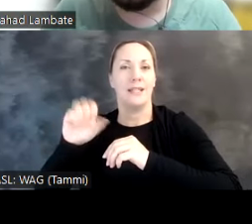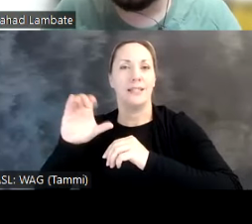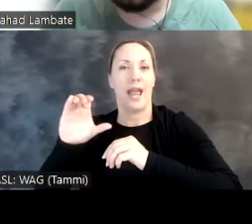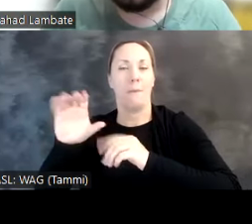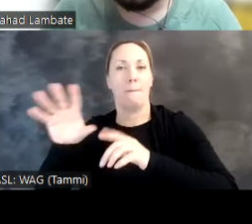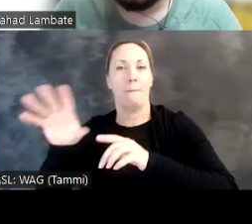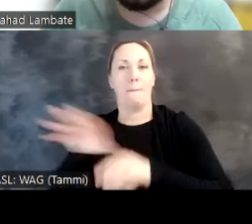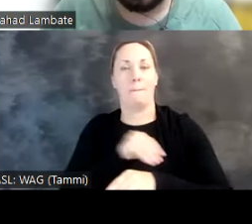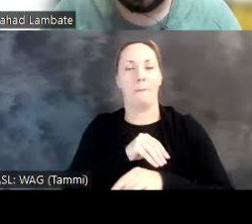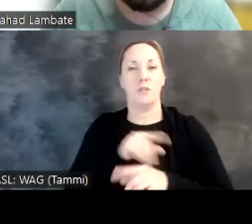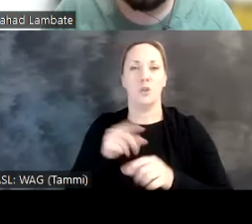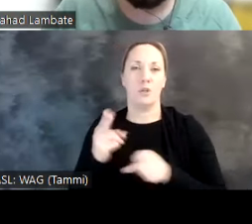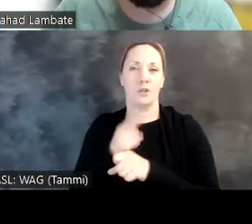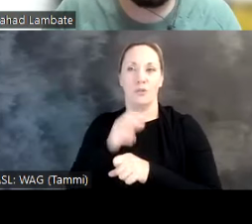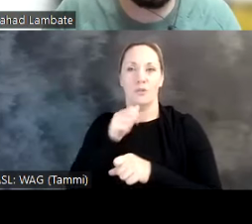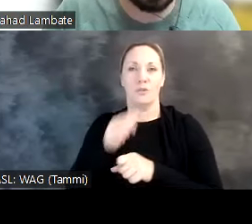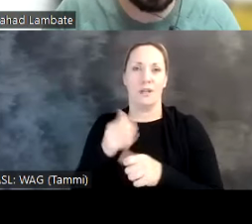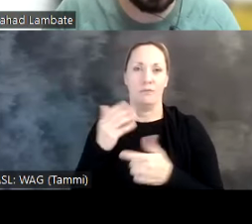have to